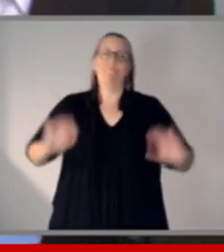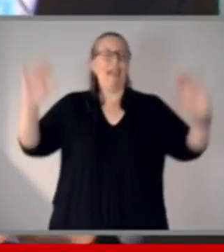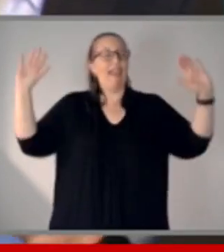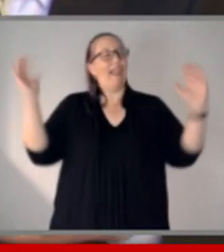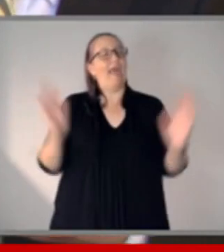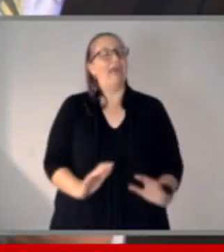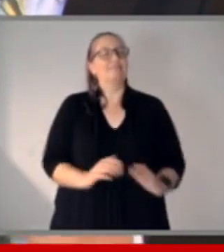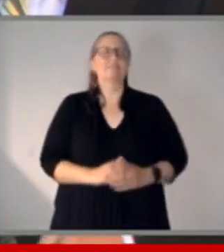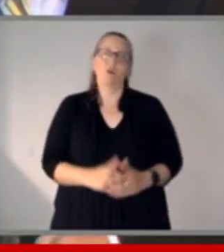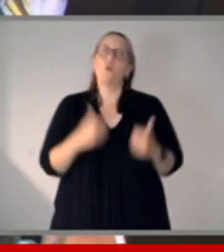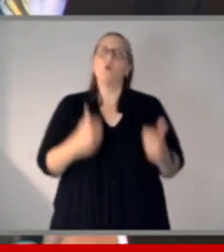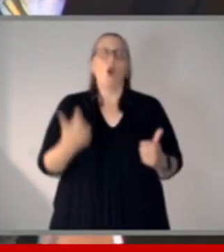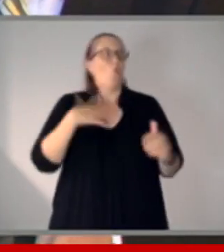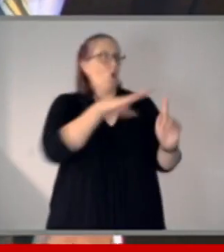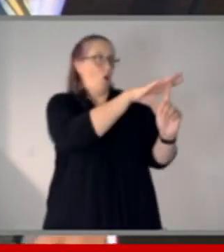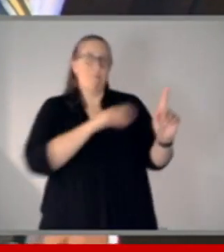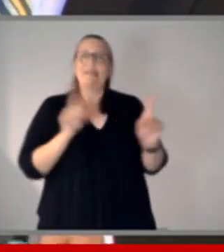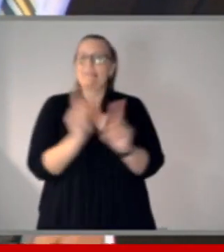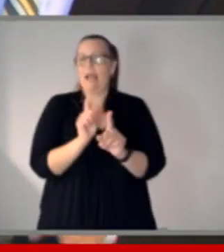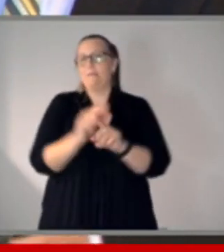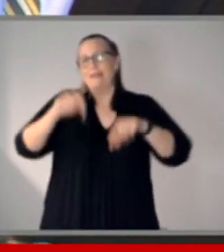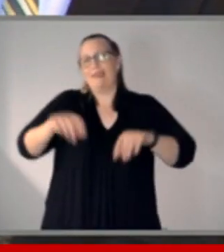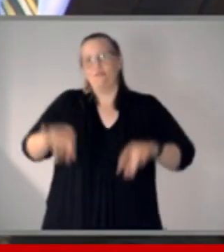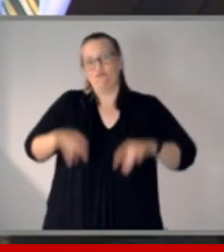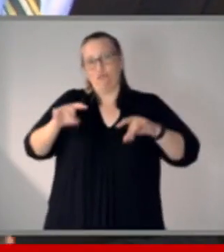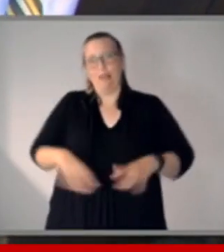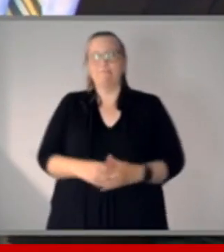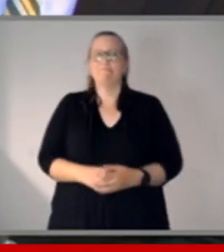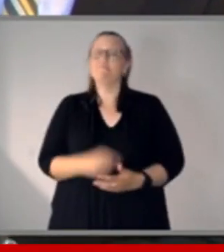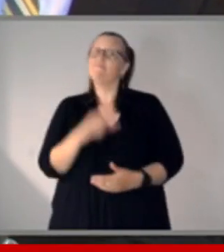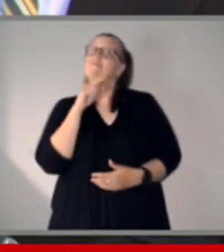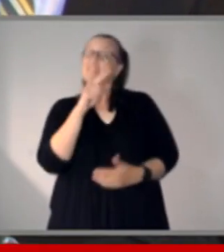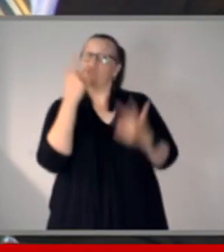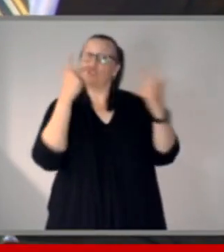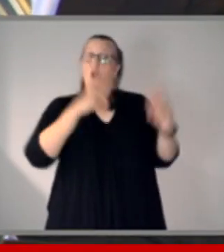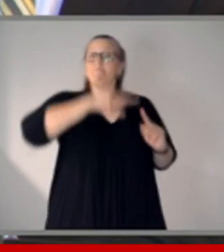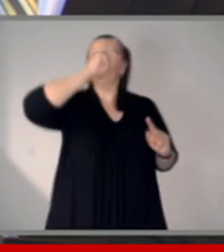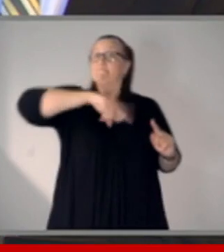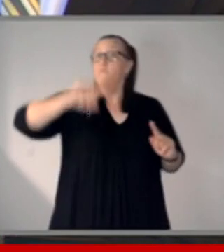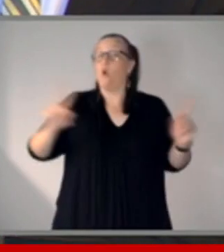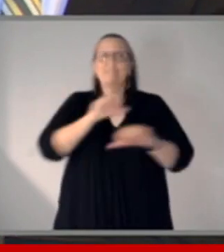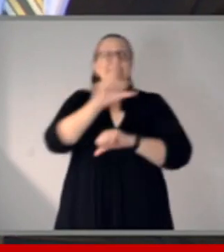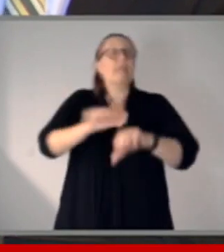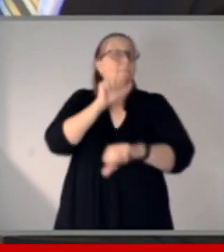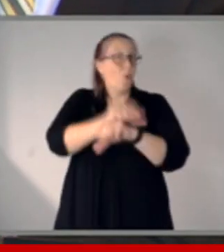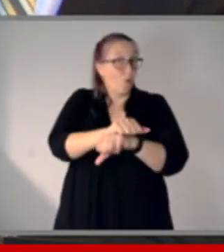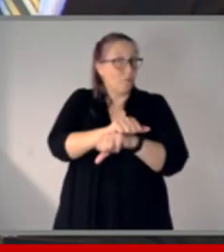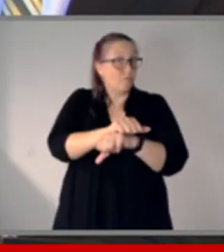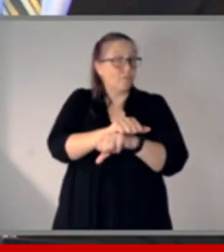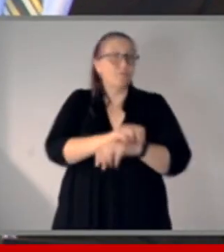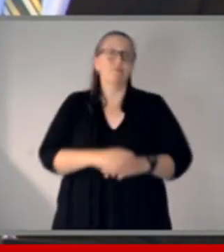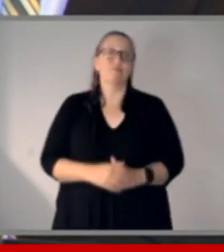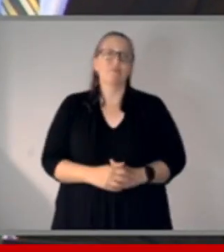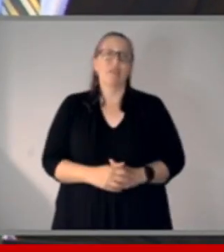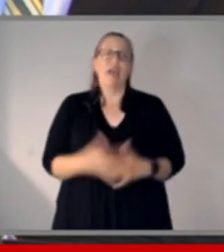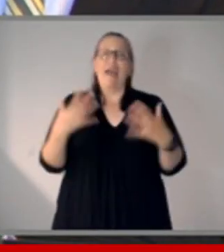closer to in our region. So this is Singapore. They've been very successful. Most of the time they had those waves related to